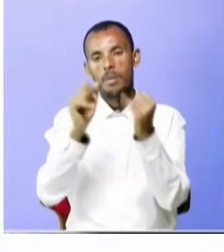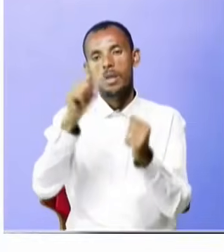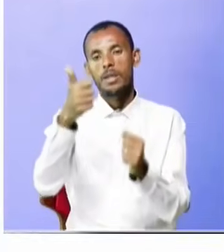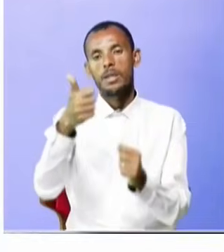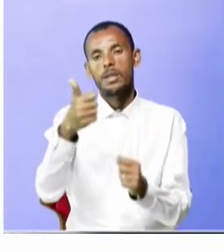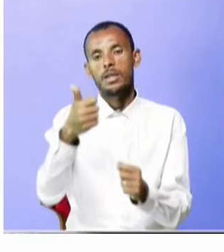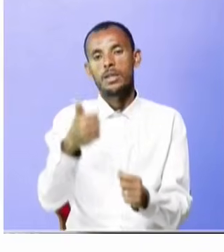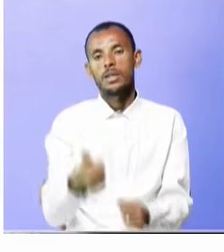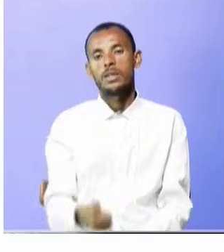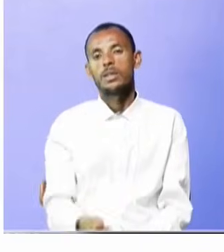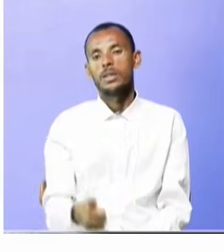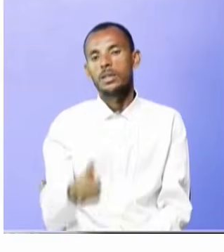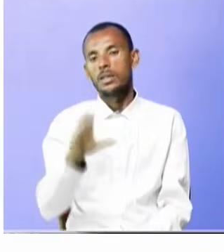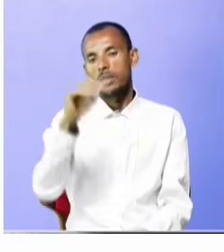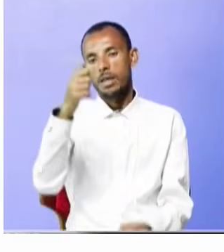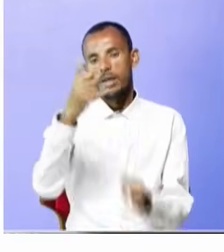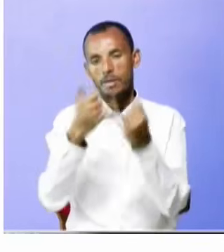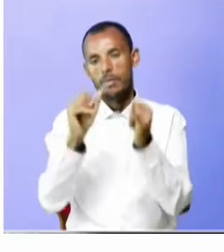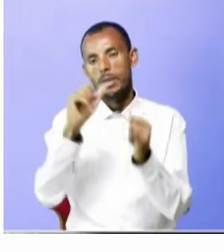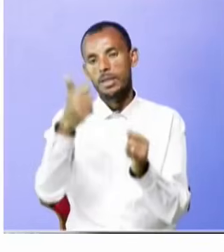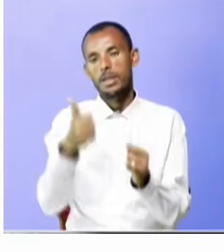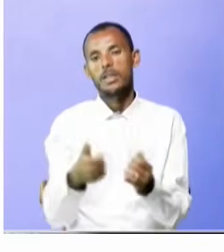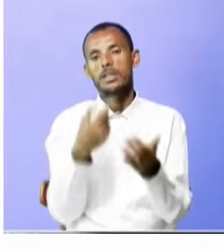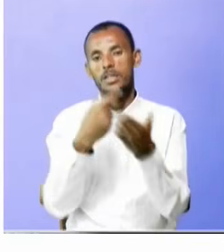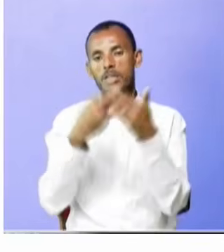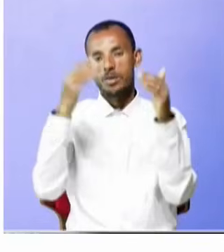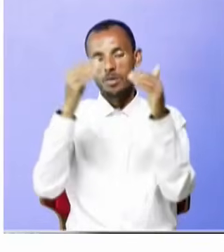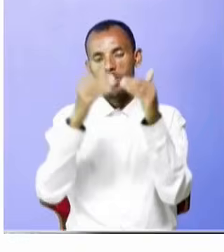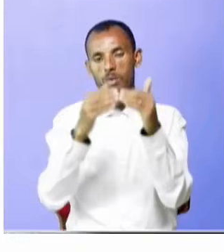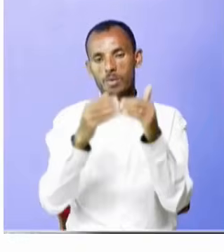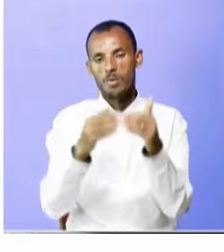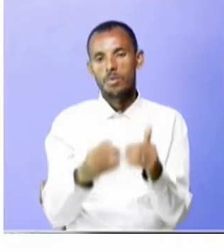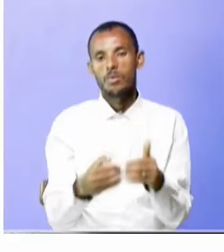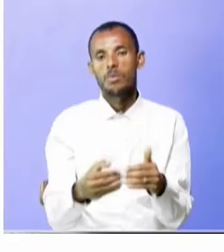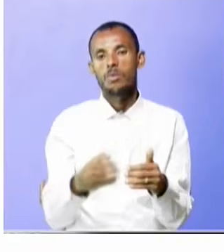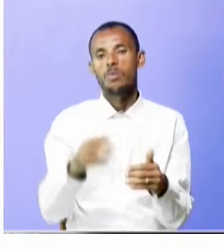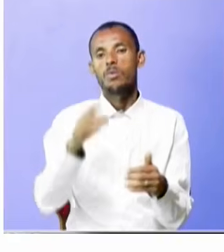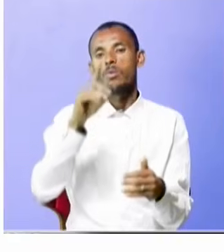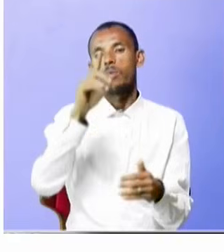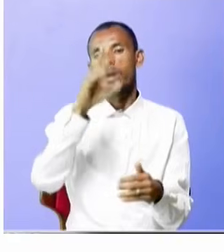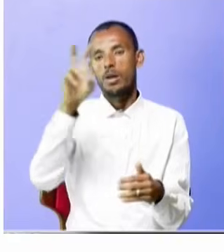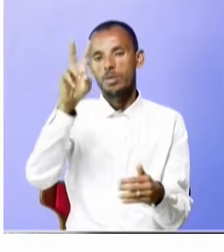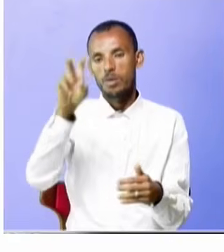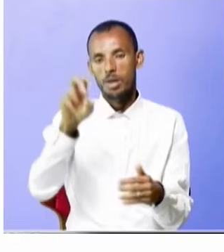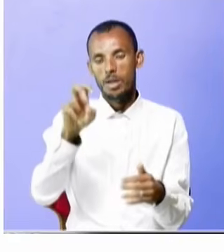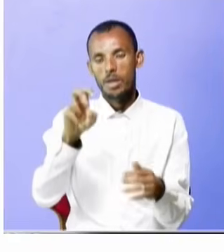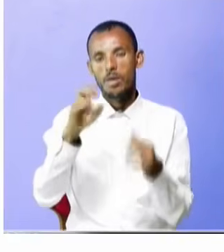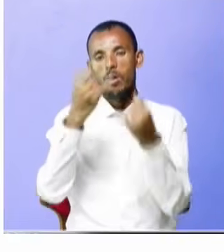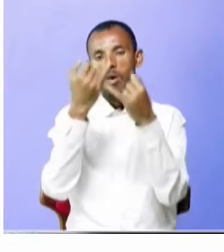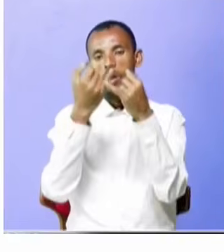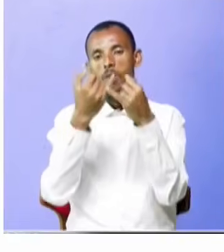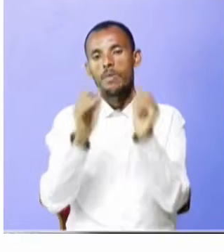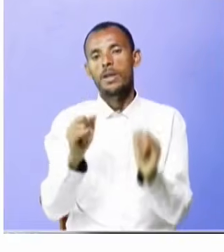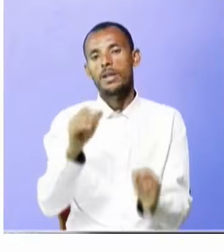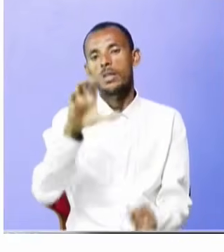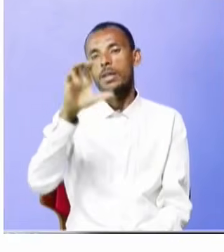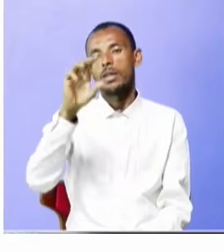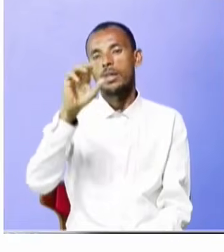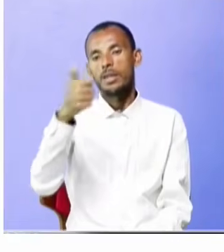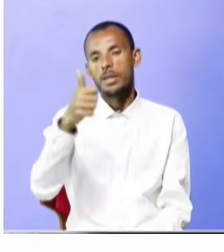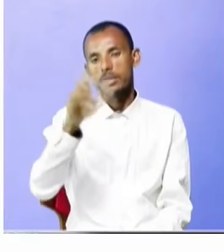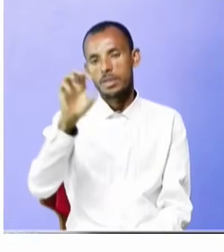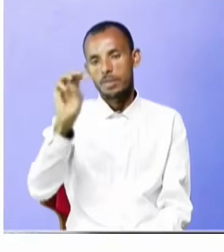over 10 over 10. This can be by 10 centimeter, okay? Make it 10 centimeter. So